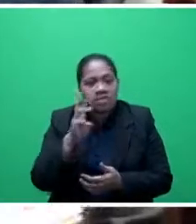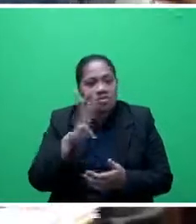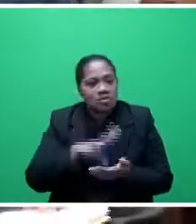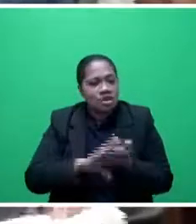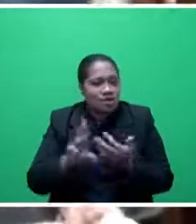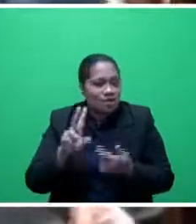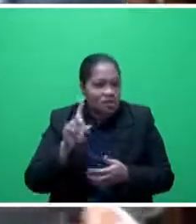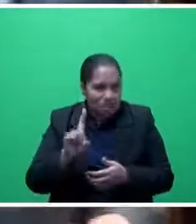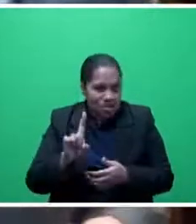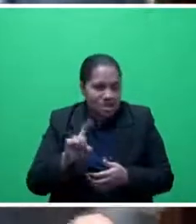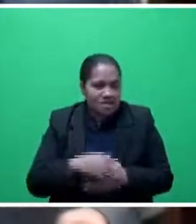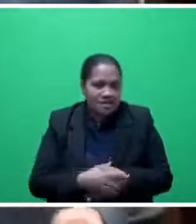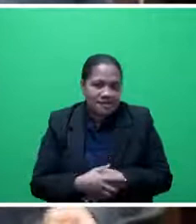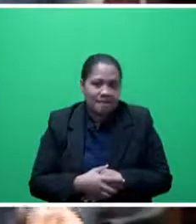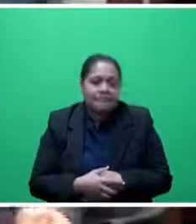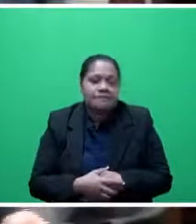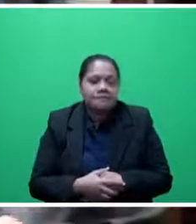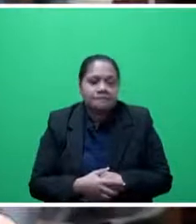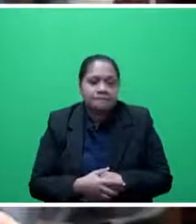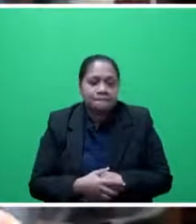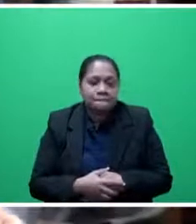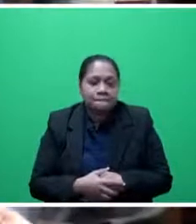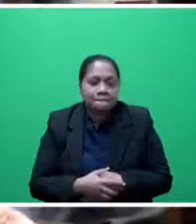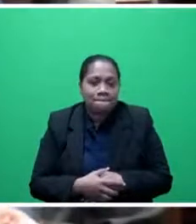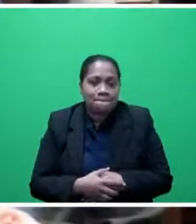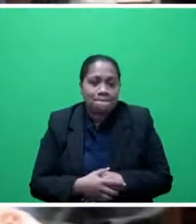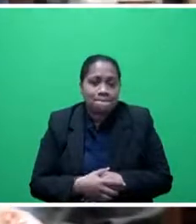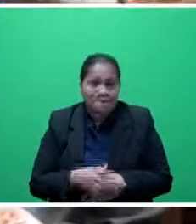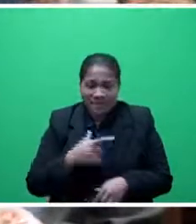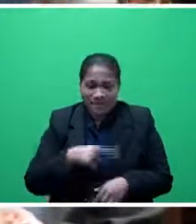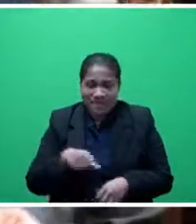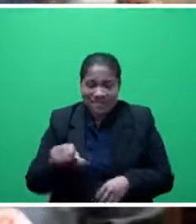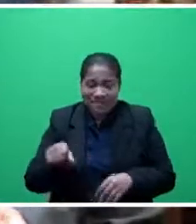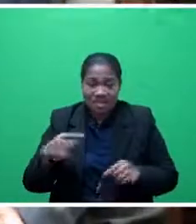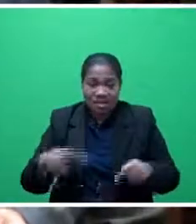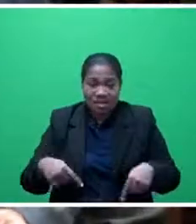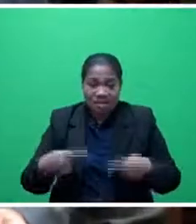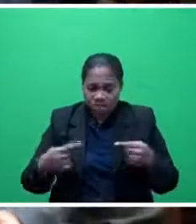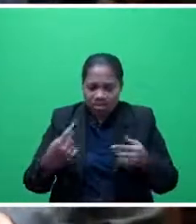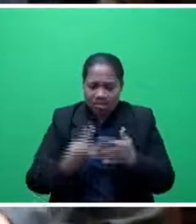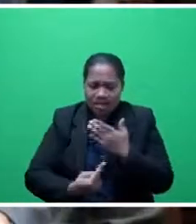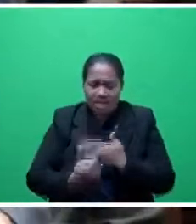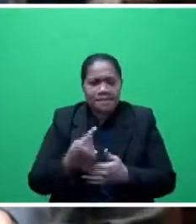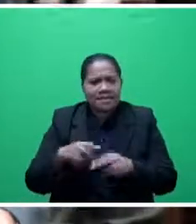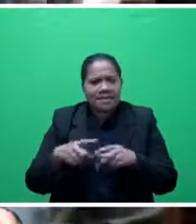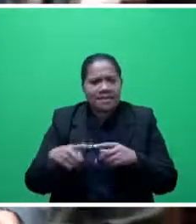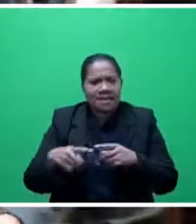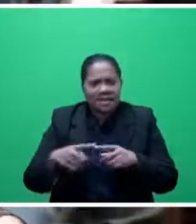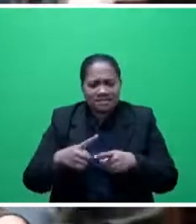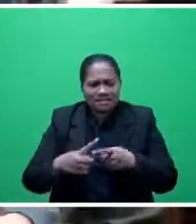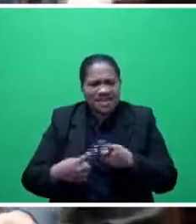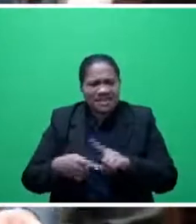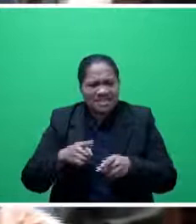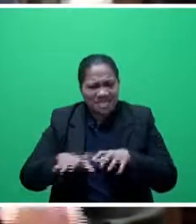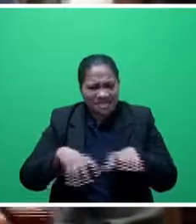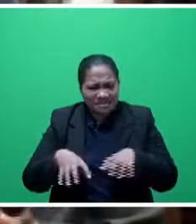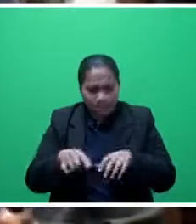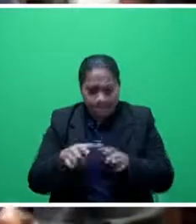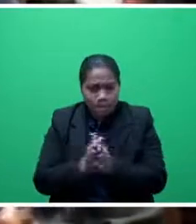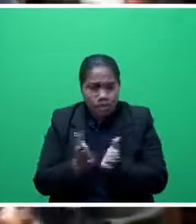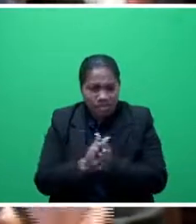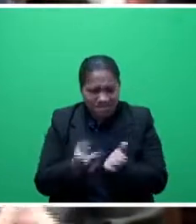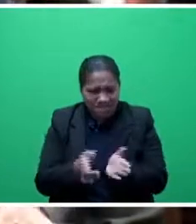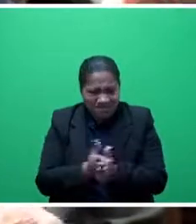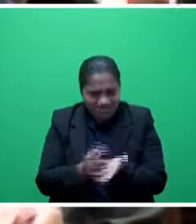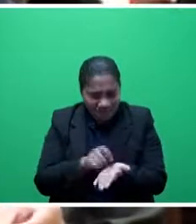plus the percentage. So because we want to allow for competition, of course, exercise books are really critical for students. The